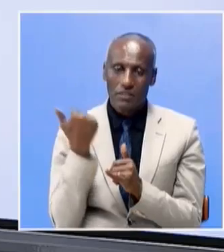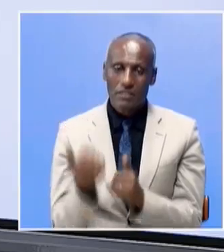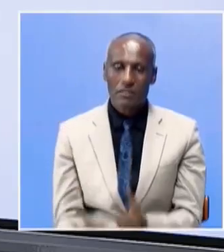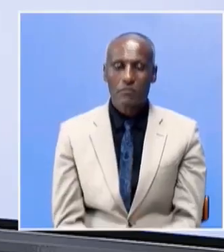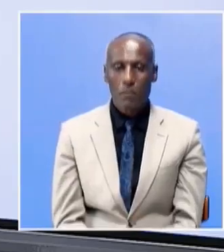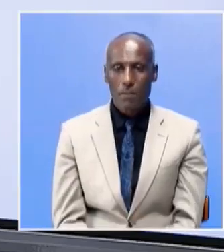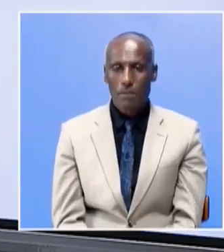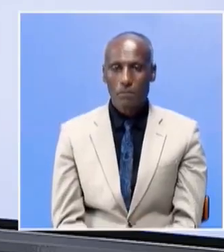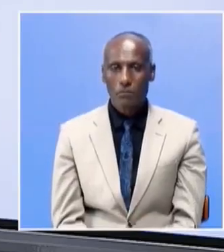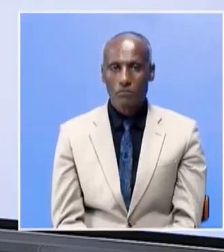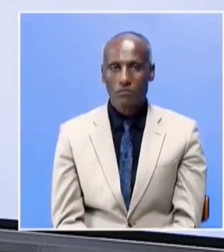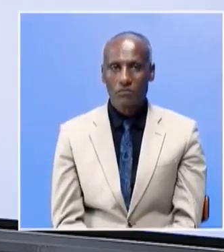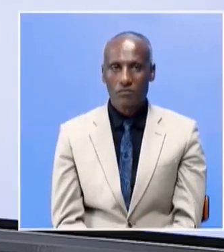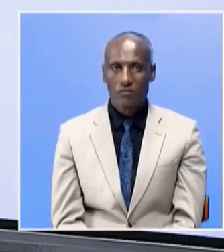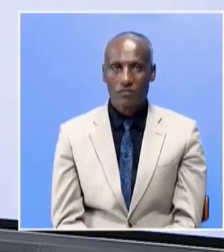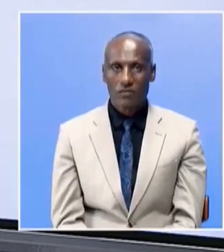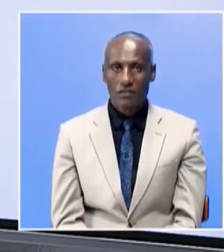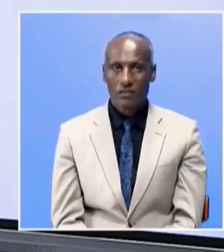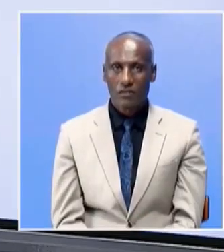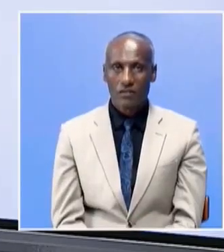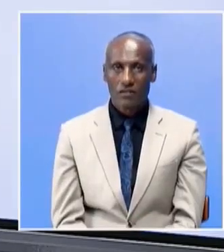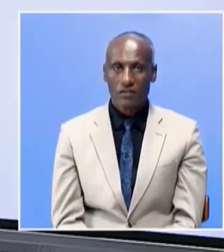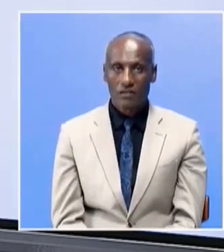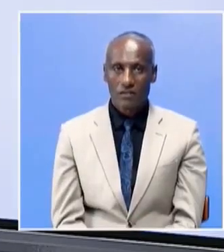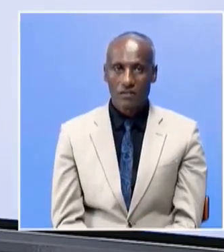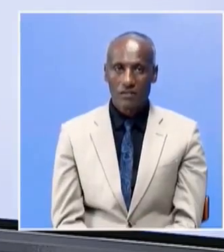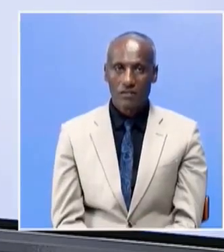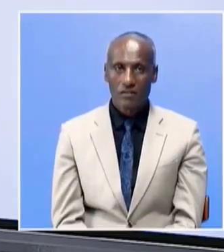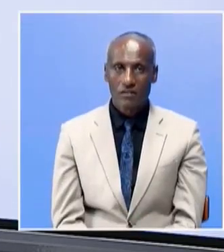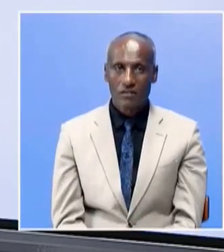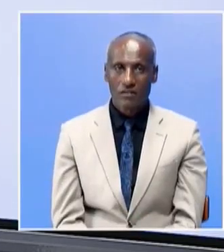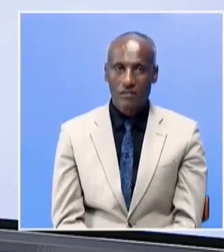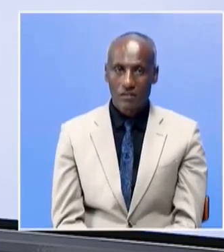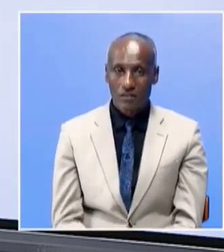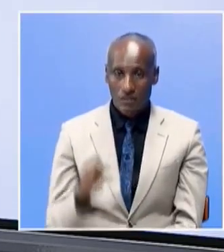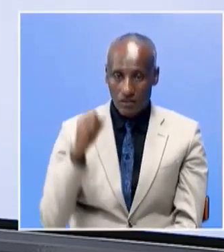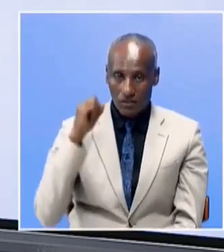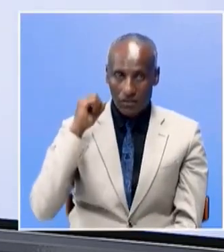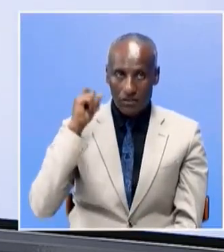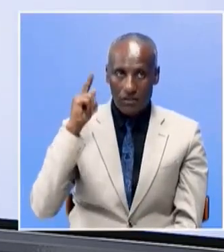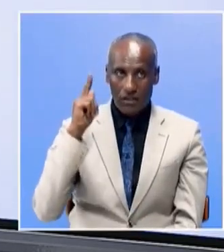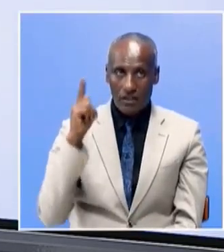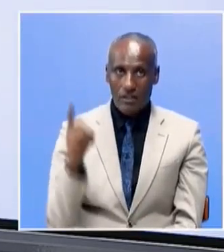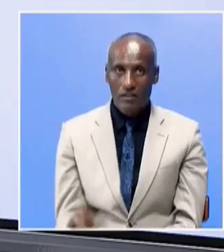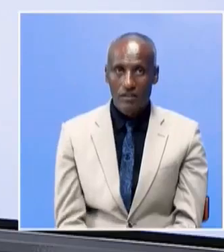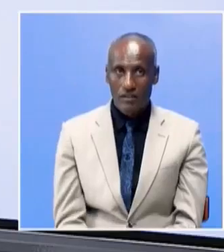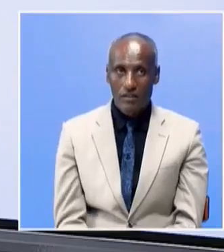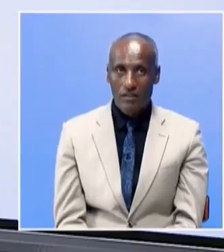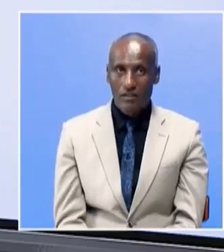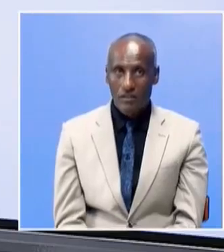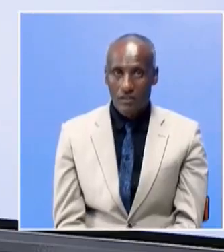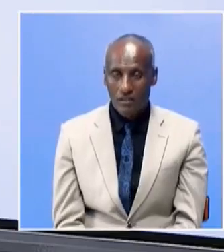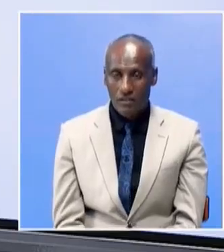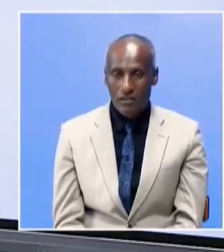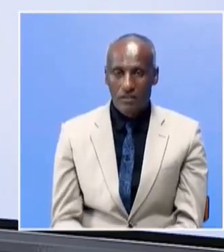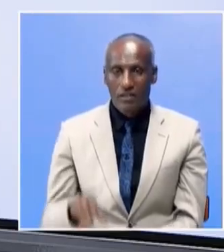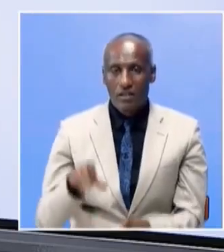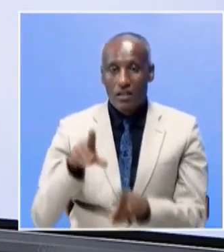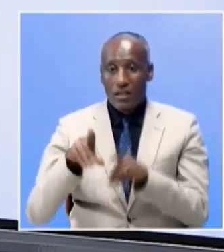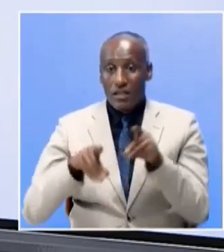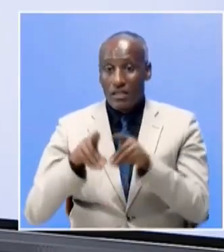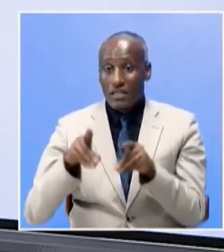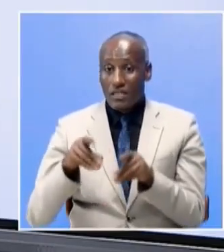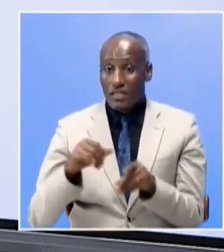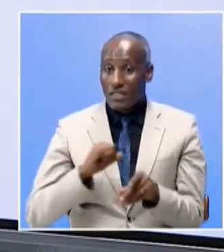someone is not sure about the activity that you are doing. Okay? For example, did I used to walk on foot